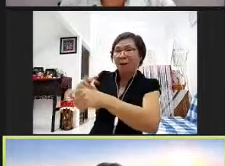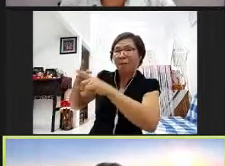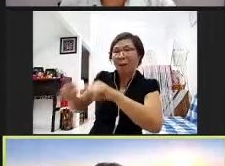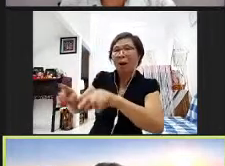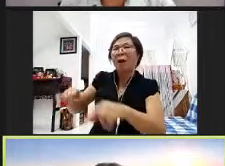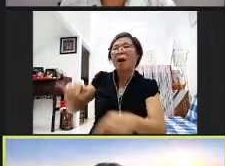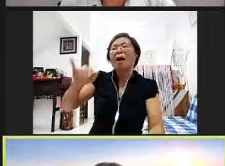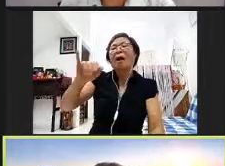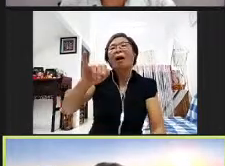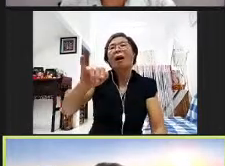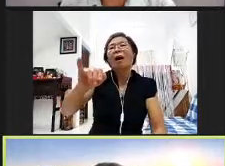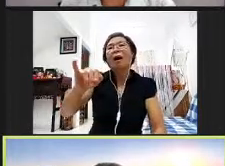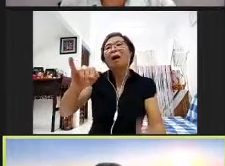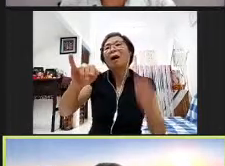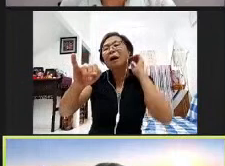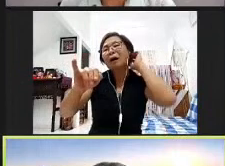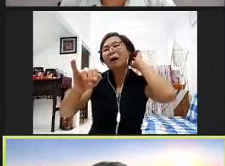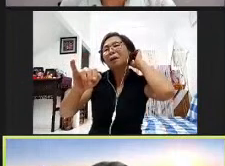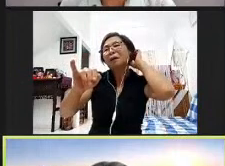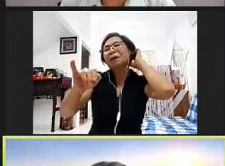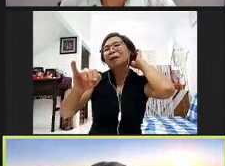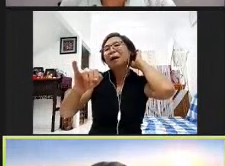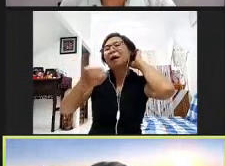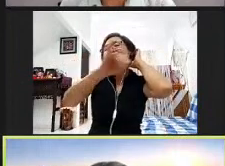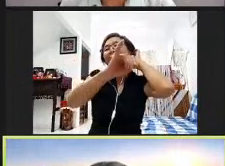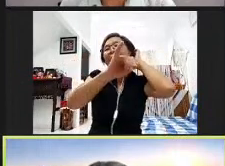in the hospital who take care of the